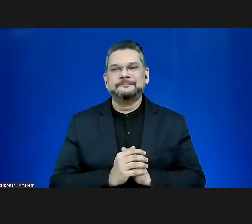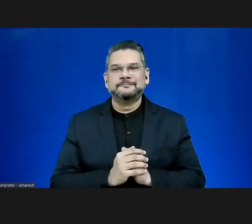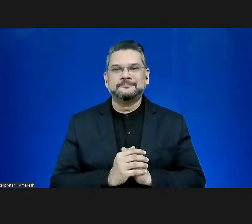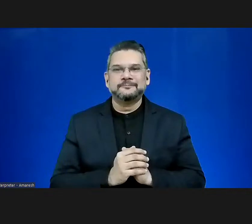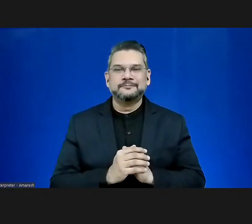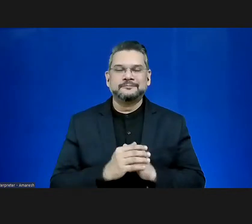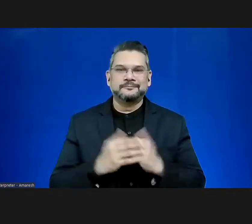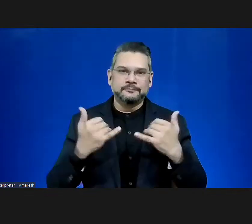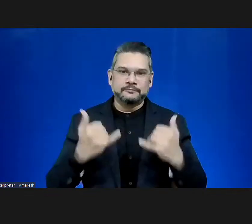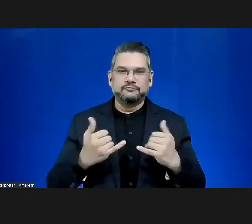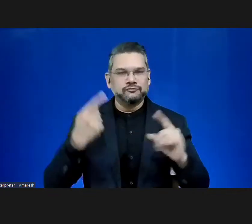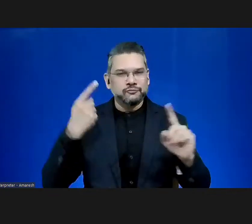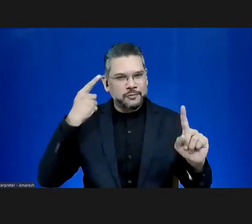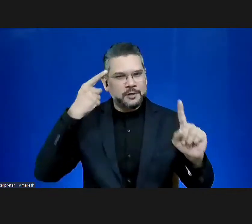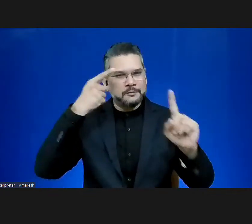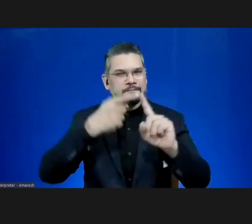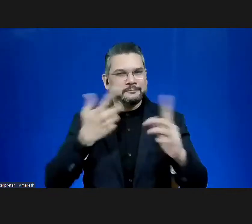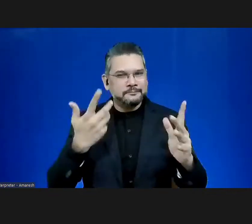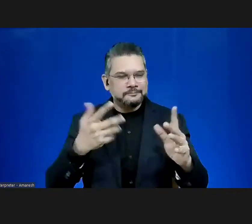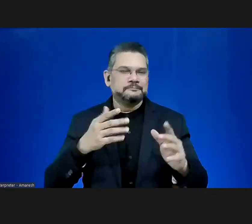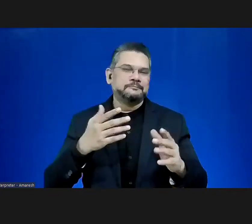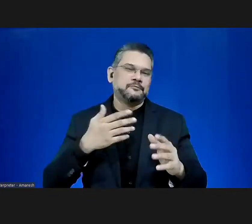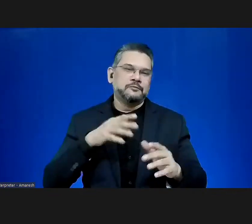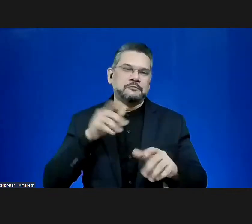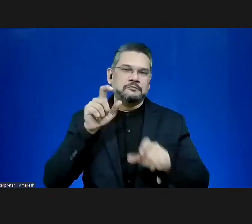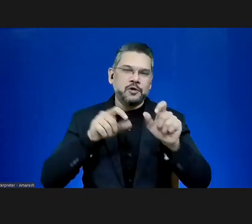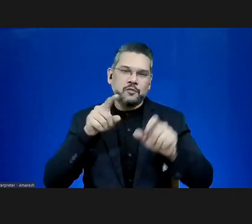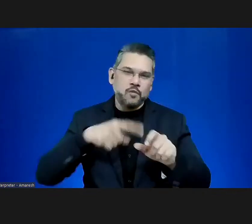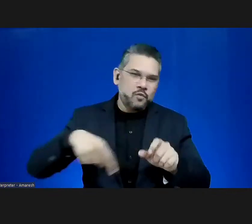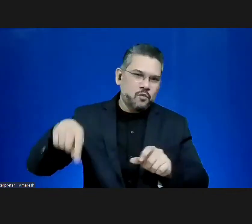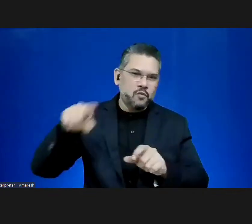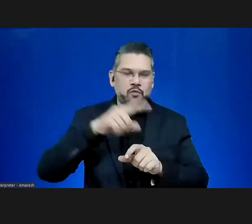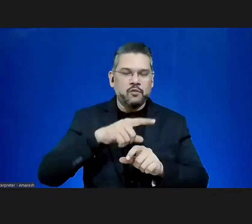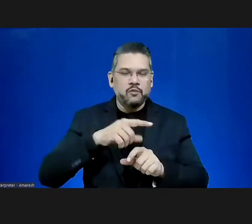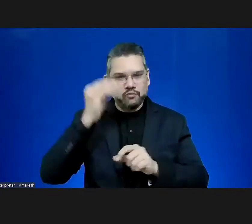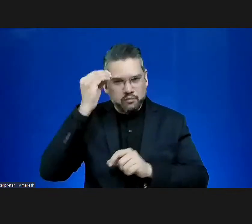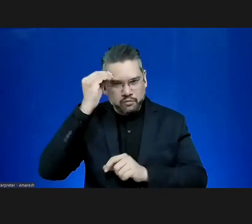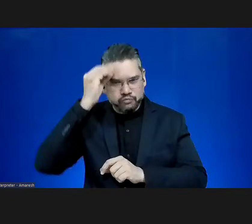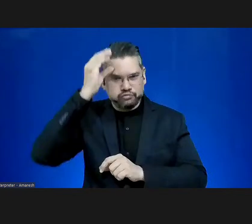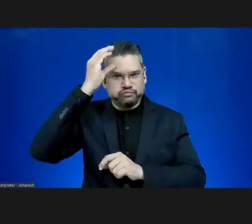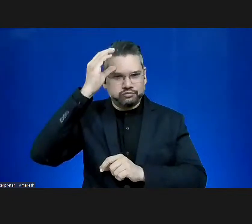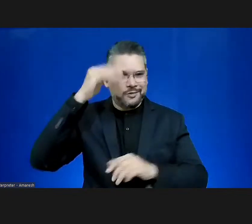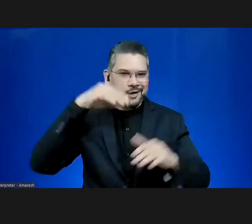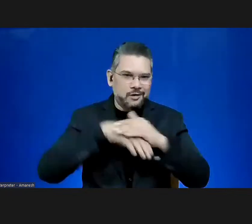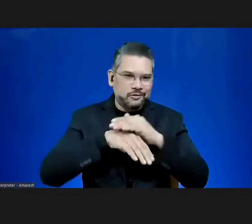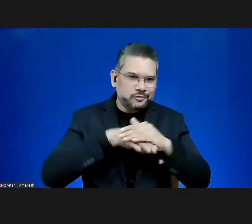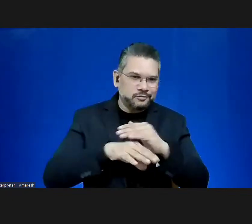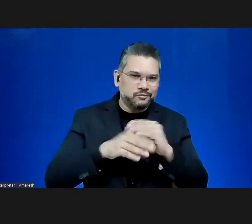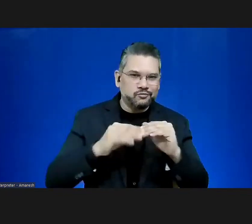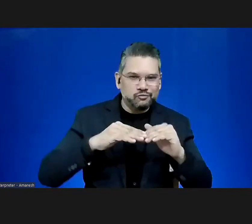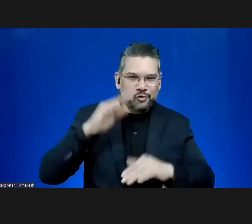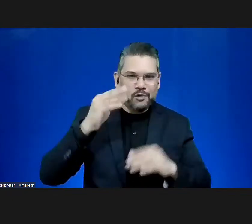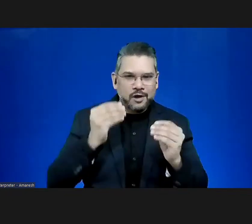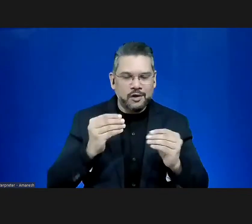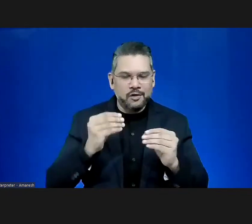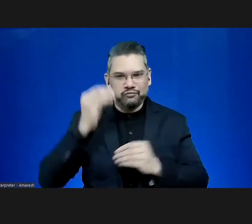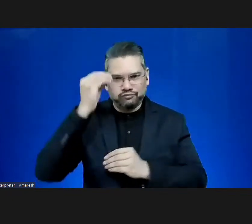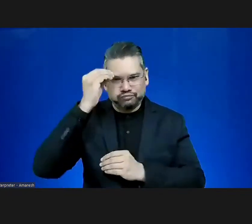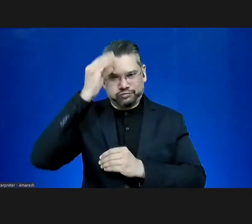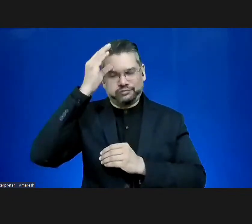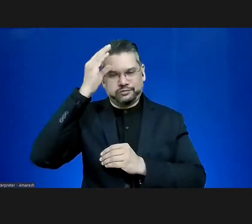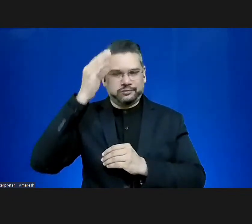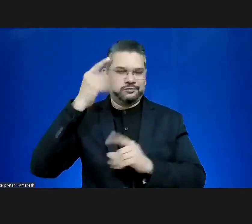the purpose was to make everyone aware about accessibility. And I hope that